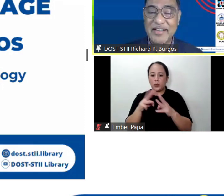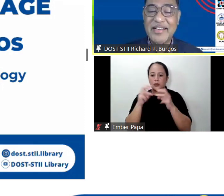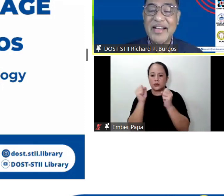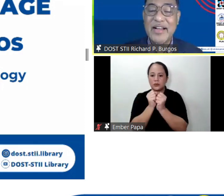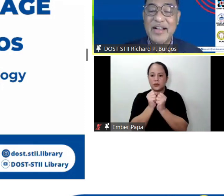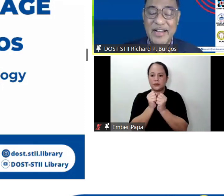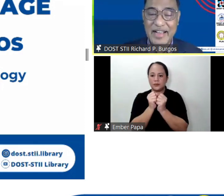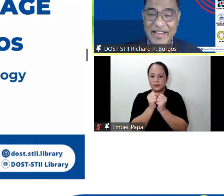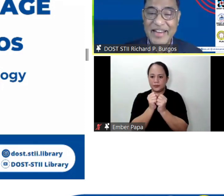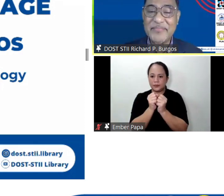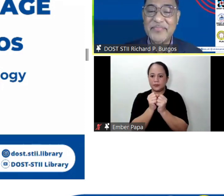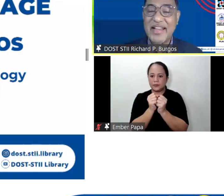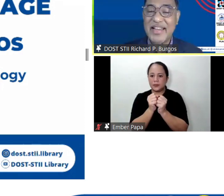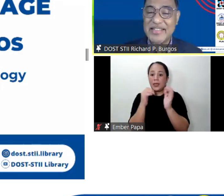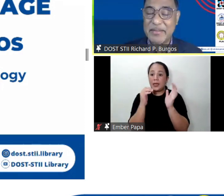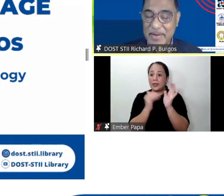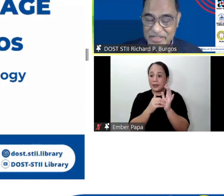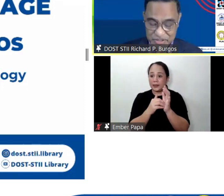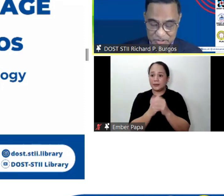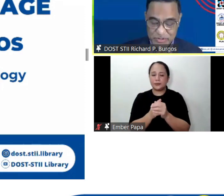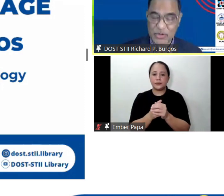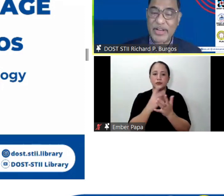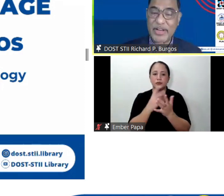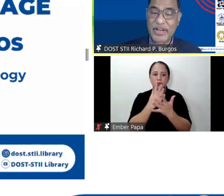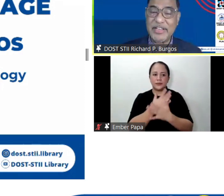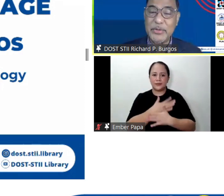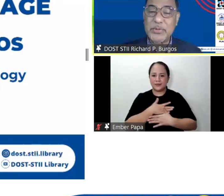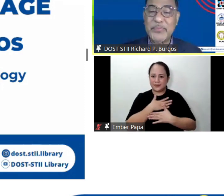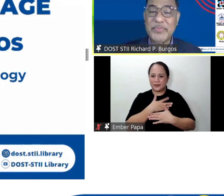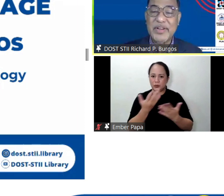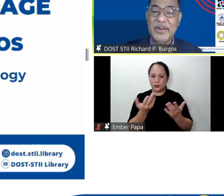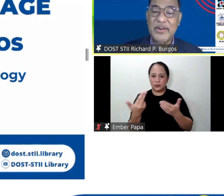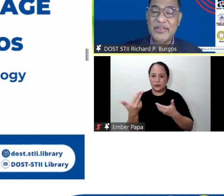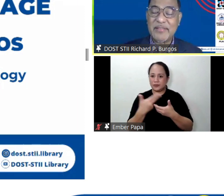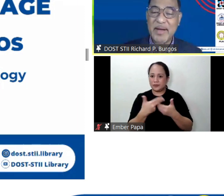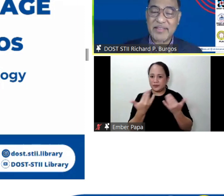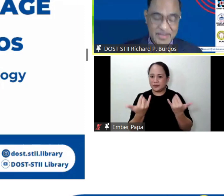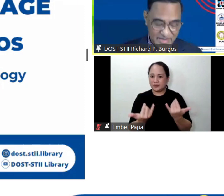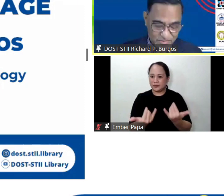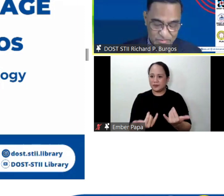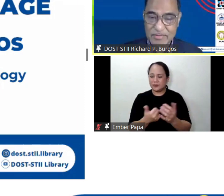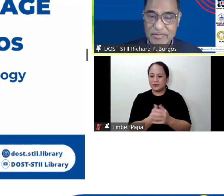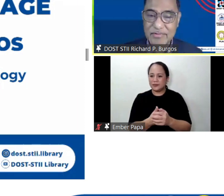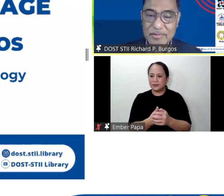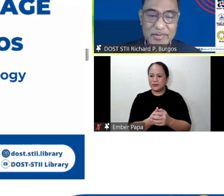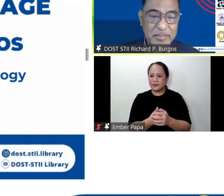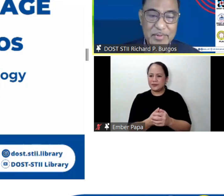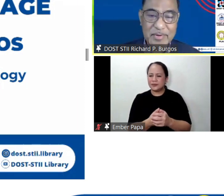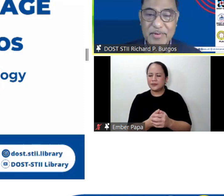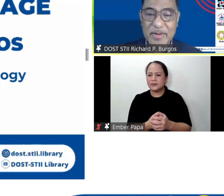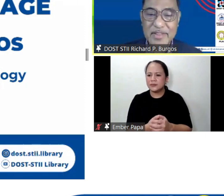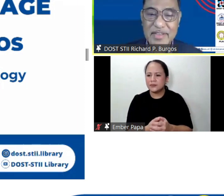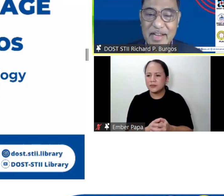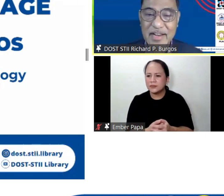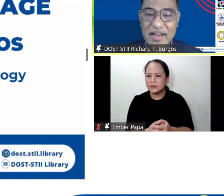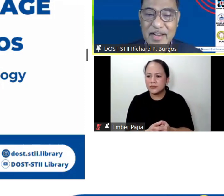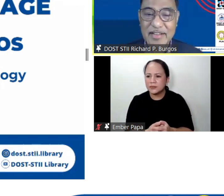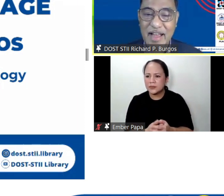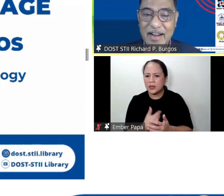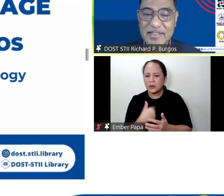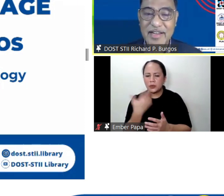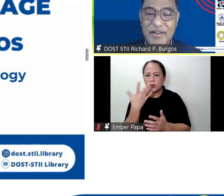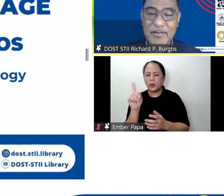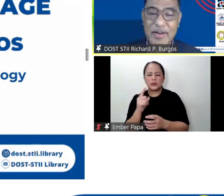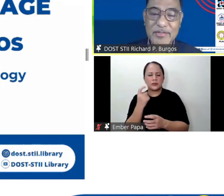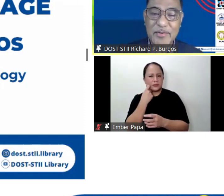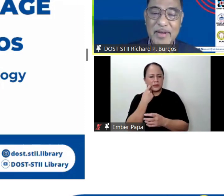webinar. Again, it's a pleasure to join you, right? But I'd like to improve on what the Secretary